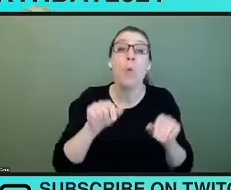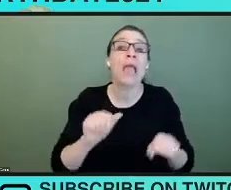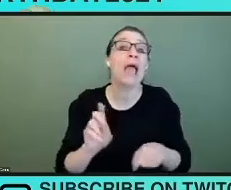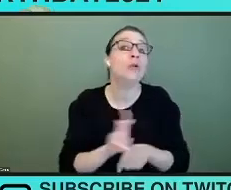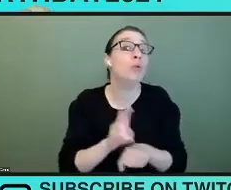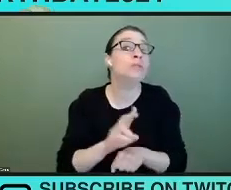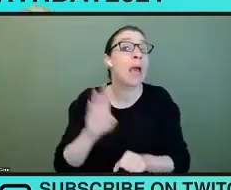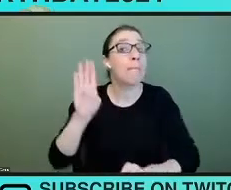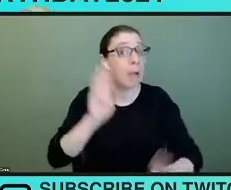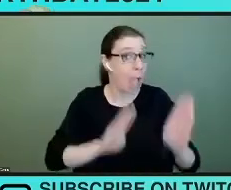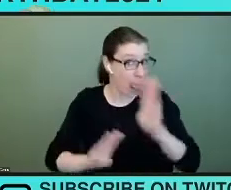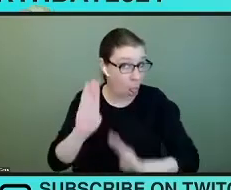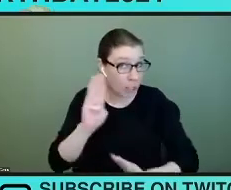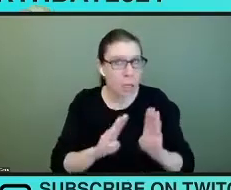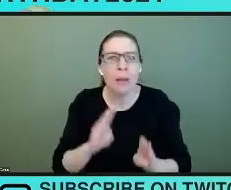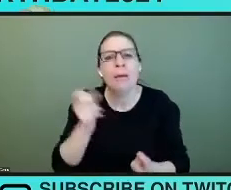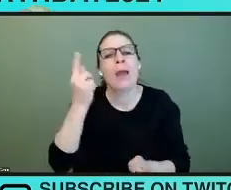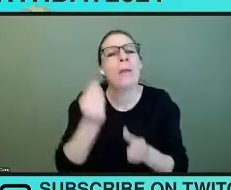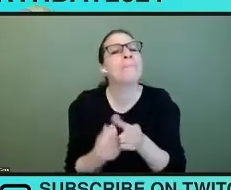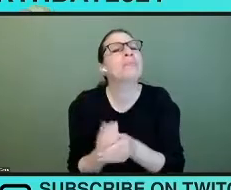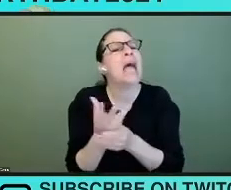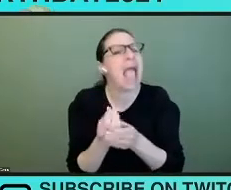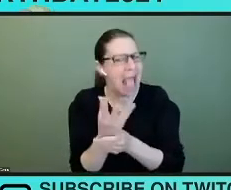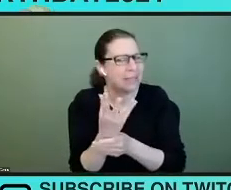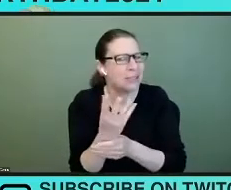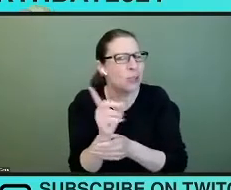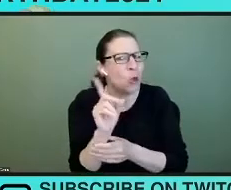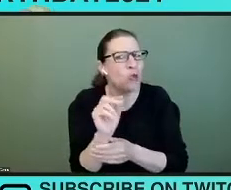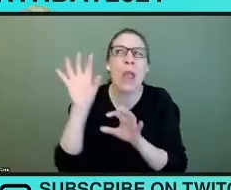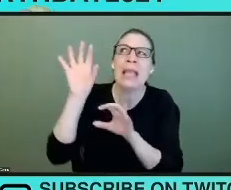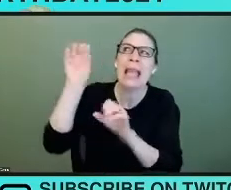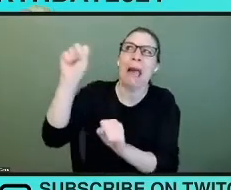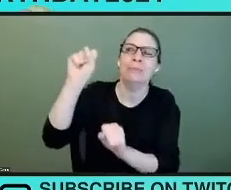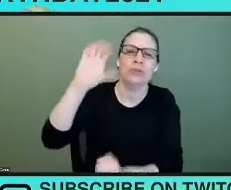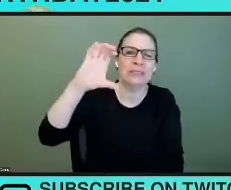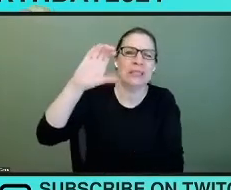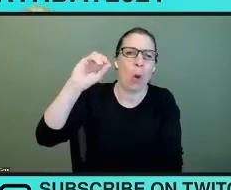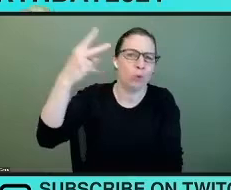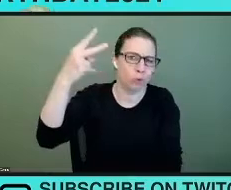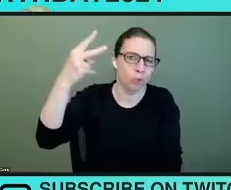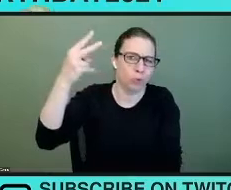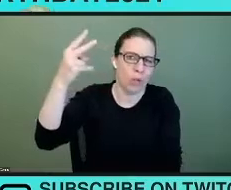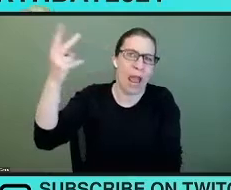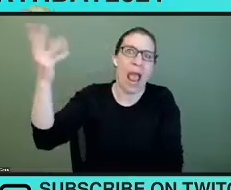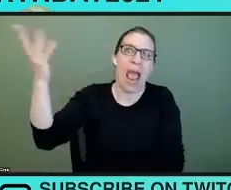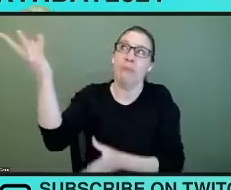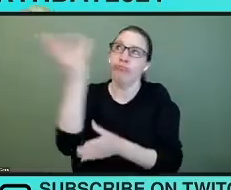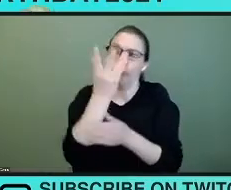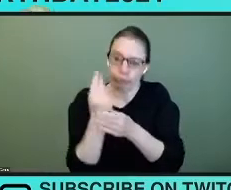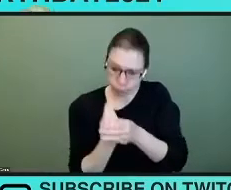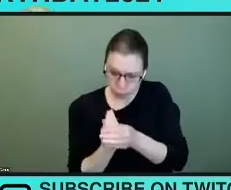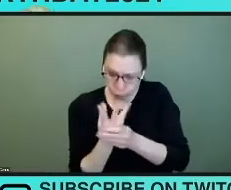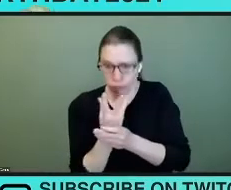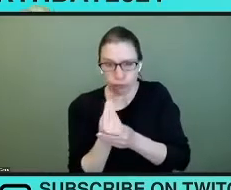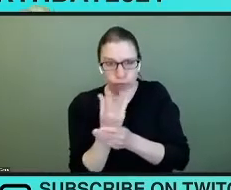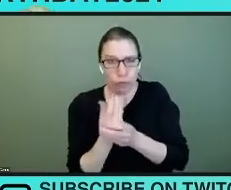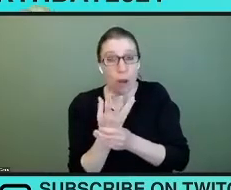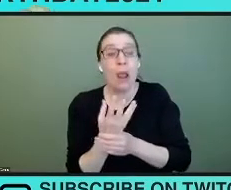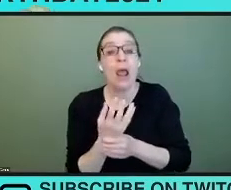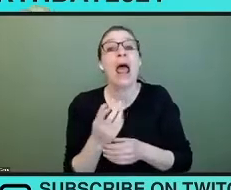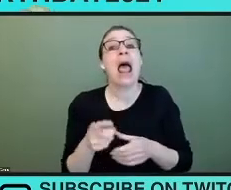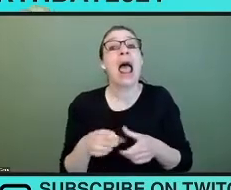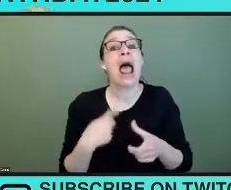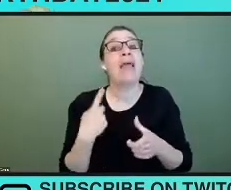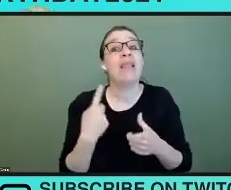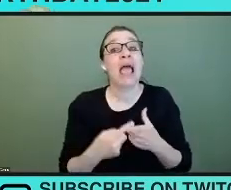job doing capturing CO2 from air, and then we can extract the energy if you want to, or without, you can putting it back to the